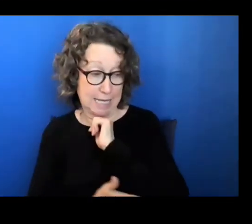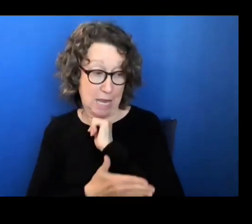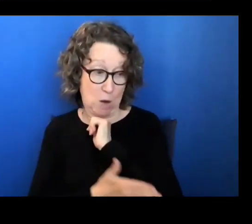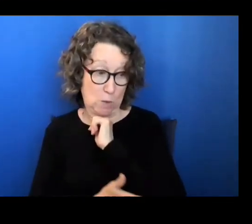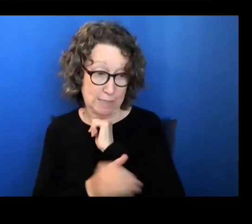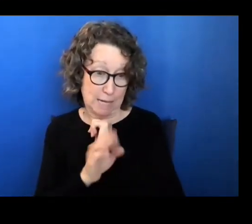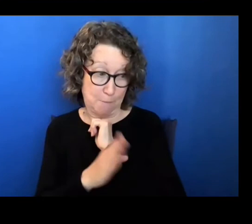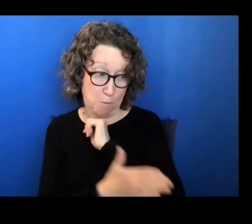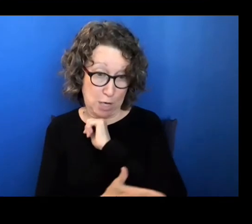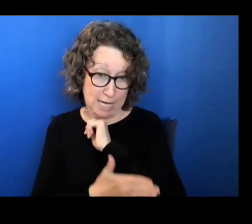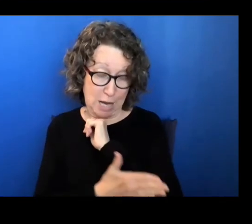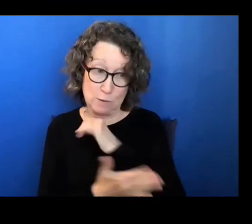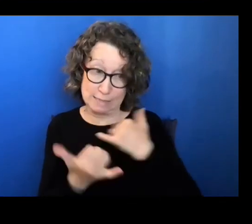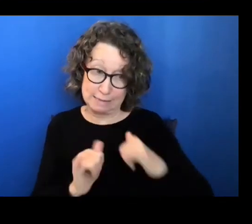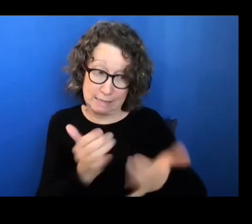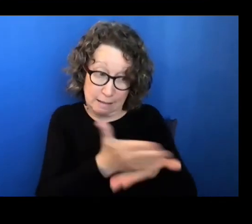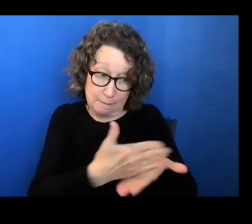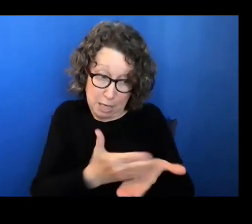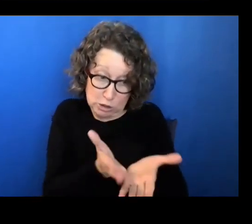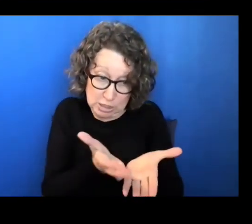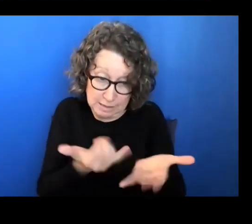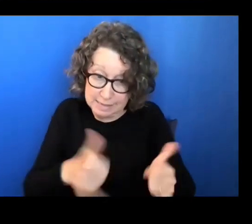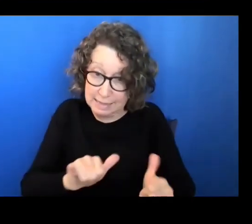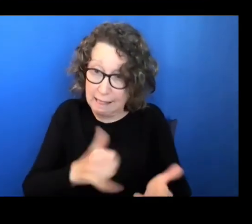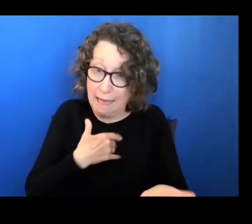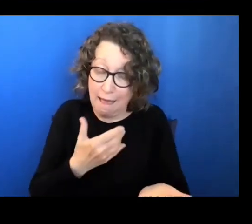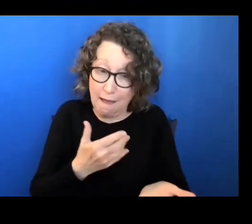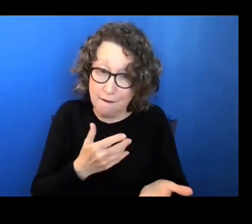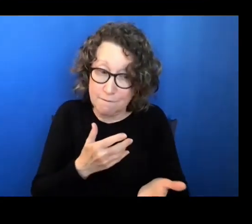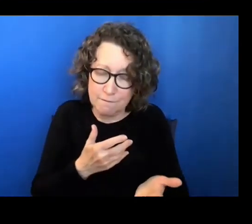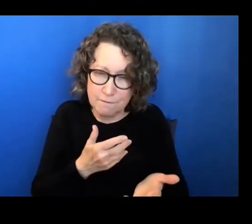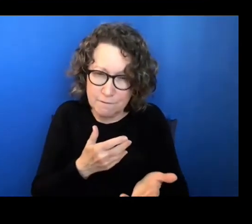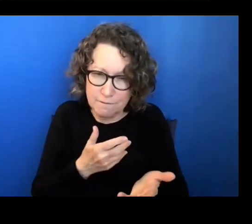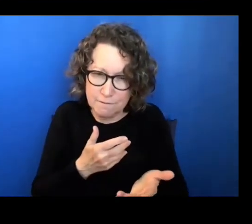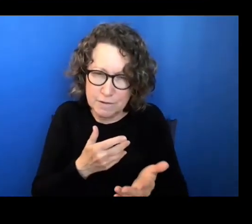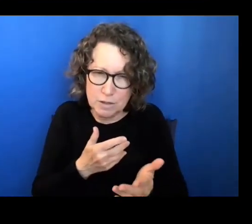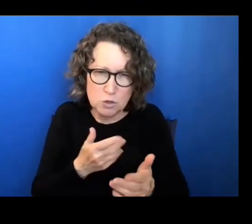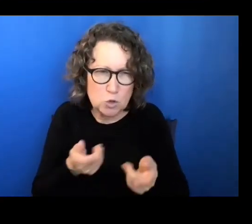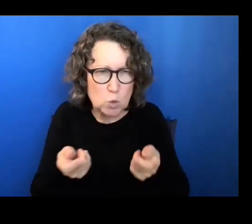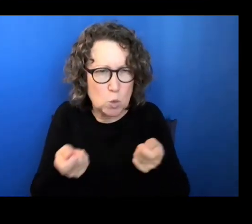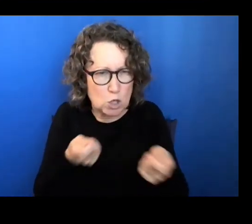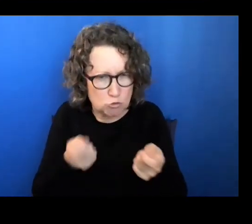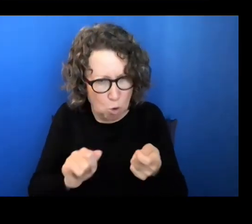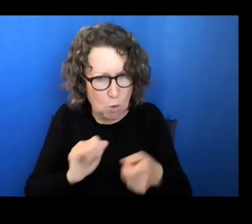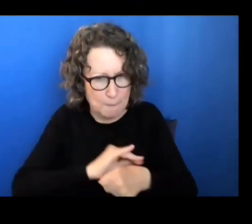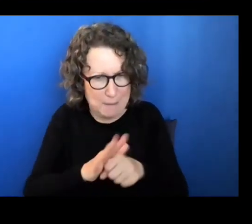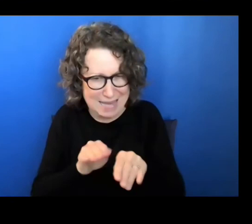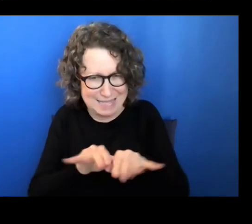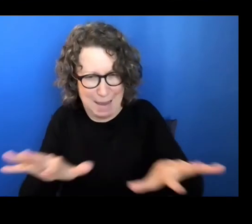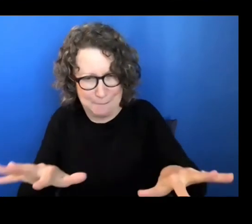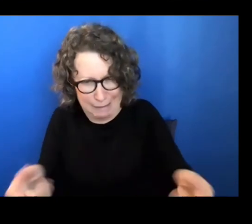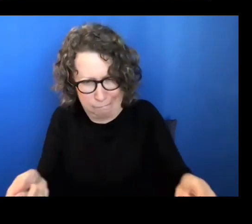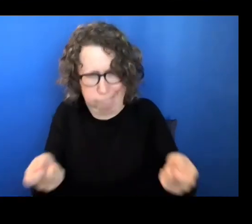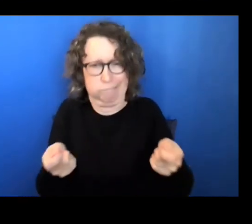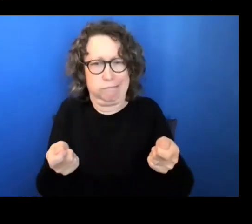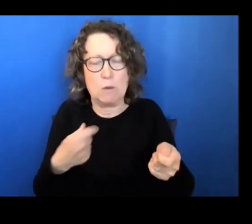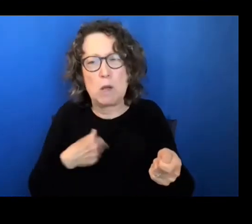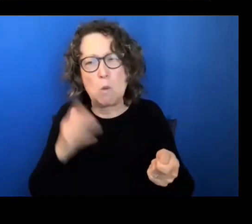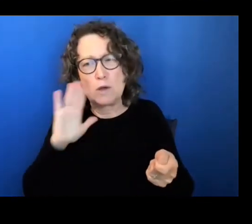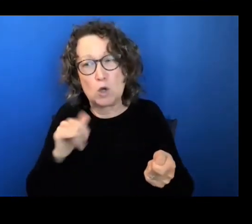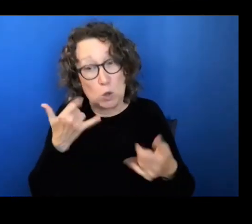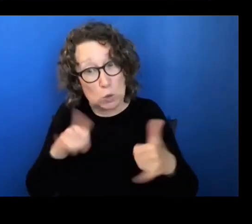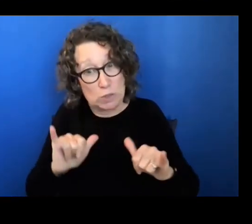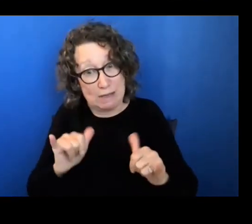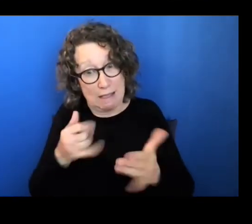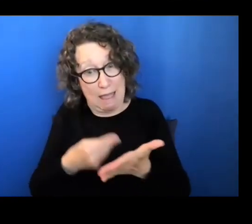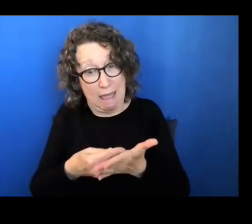Barbara County, still has to keep fighting this pandemic. We just want to know if you still